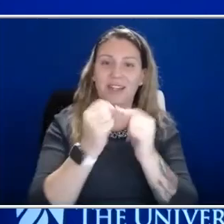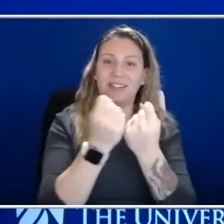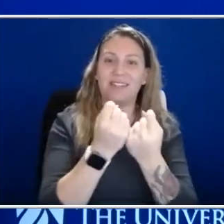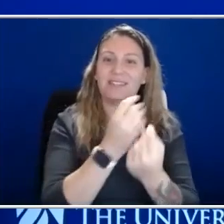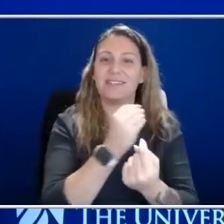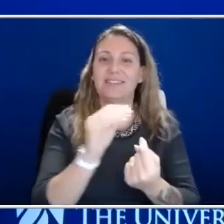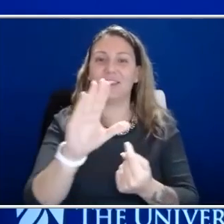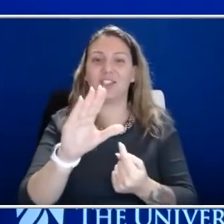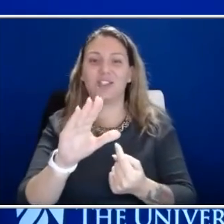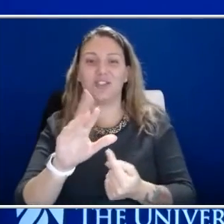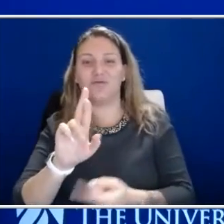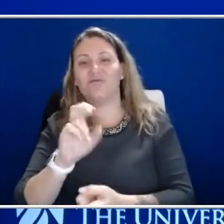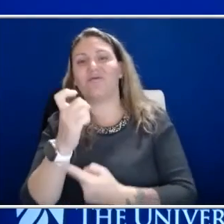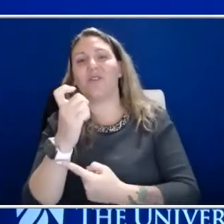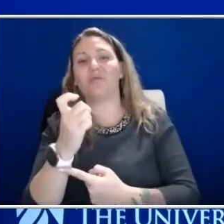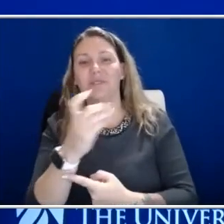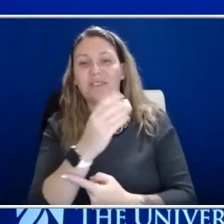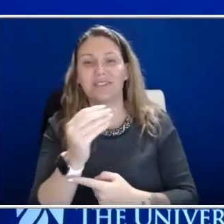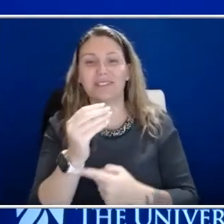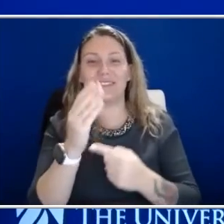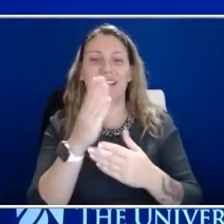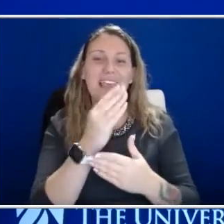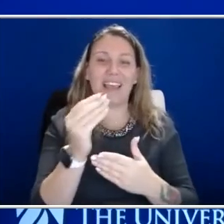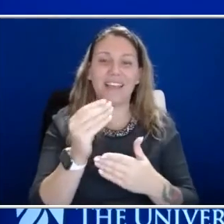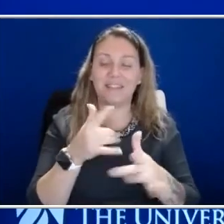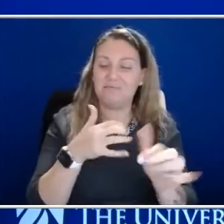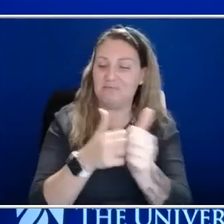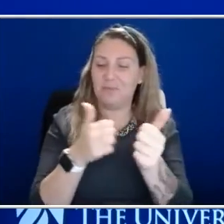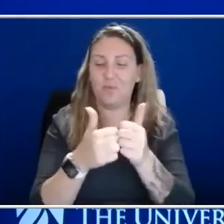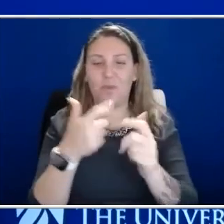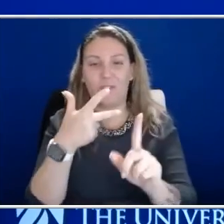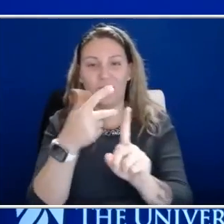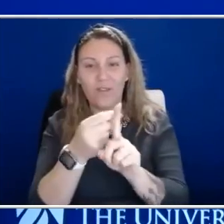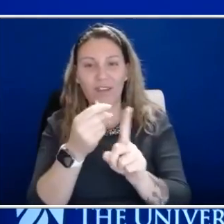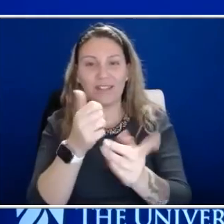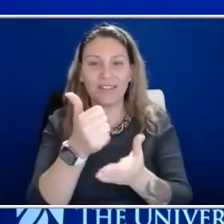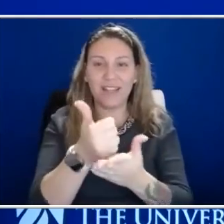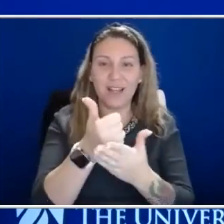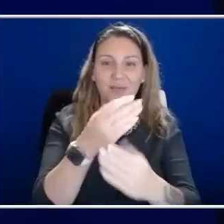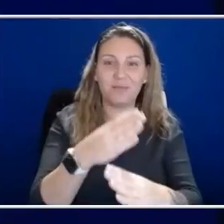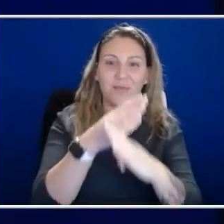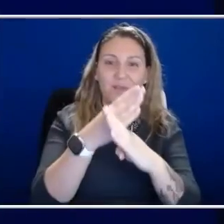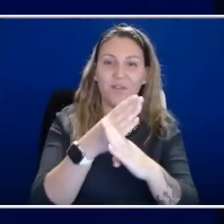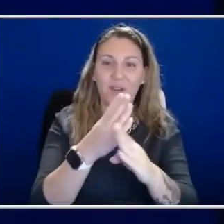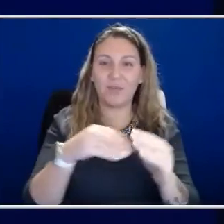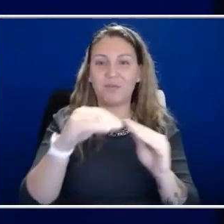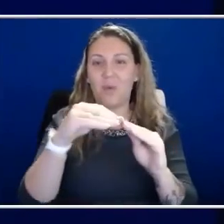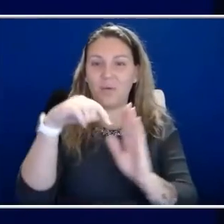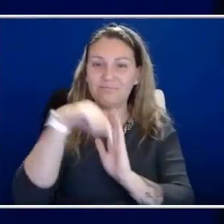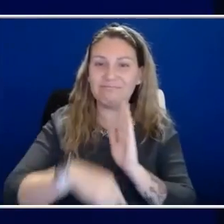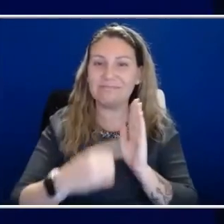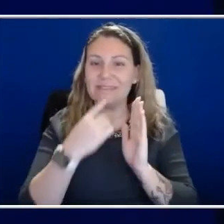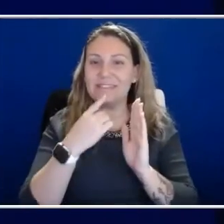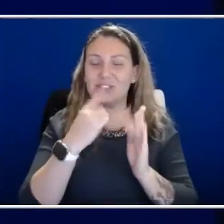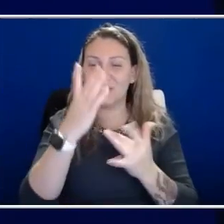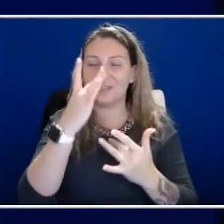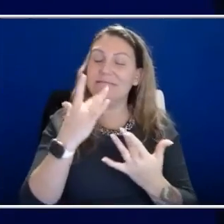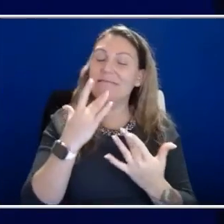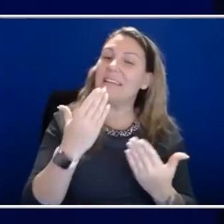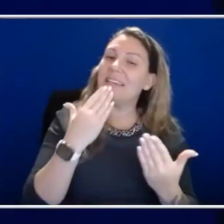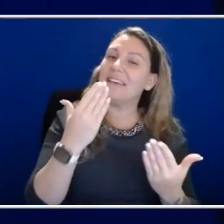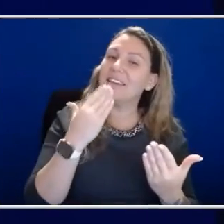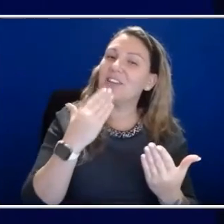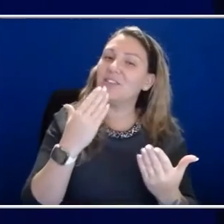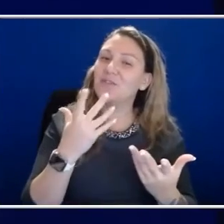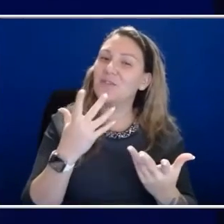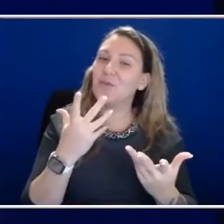pharmacists, and just be up to date with those vaccines to help prevent further illness. Thank you so much, and thank you for being with us today. You can catch our